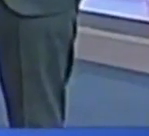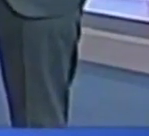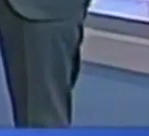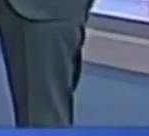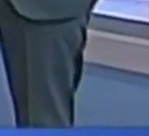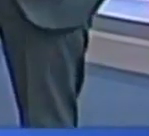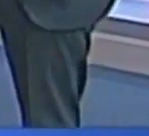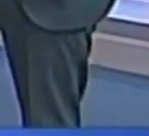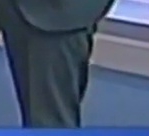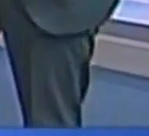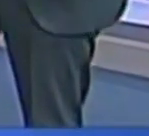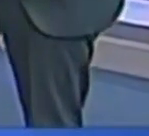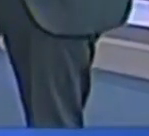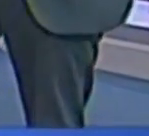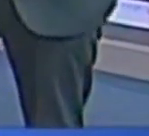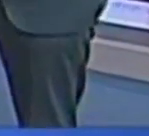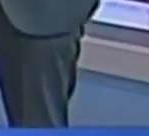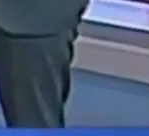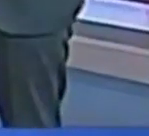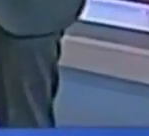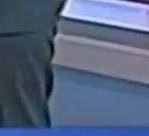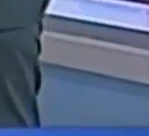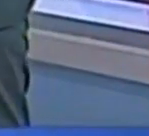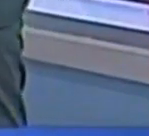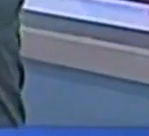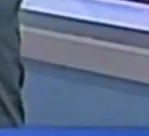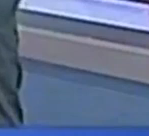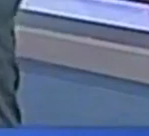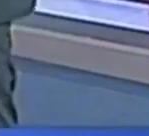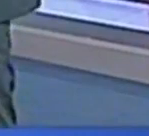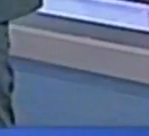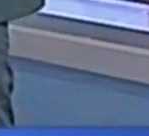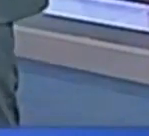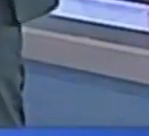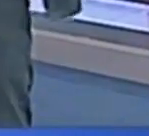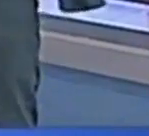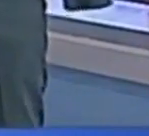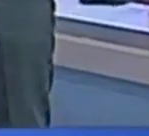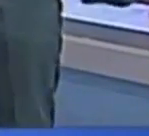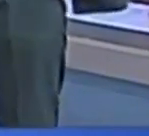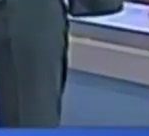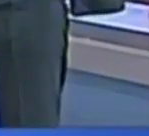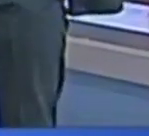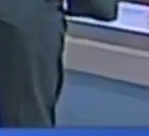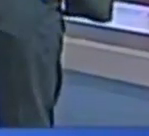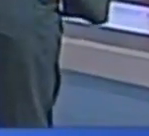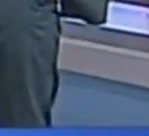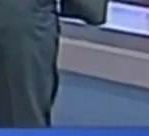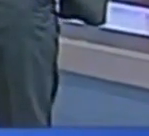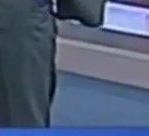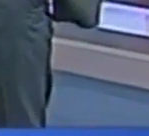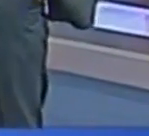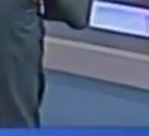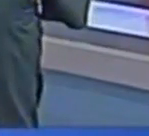that's something you will intend to work on. Yeah. In other words, I'm asking, who are you collaborating with next? Uh-huh. I have like a lineup. Yeah. But you